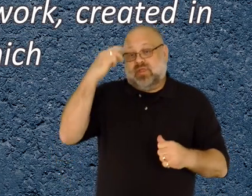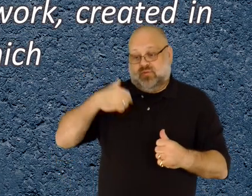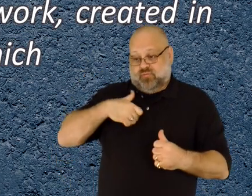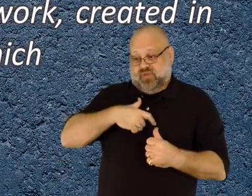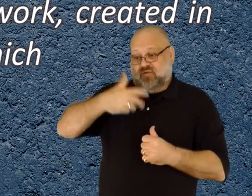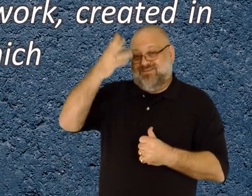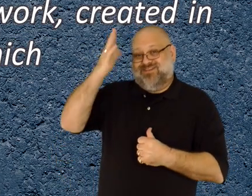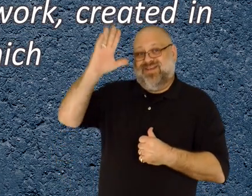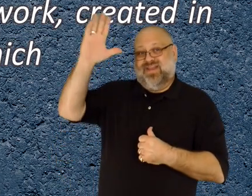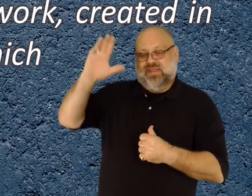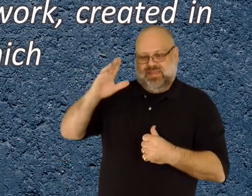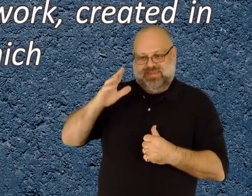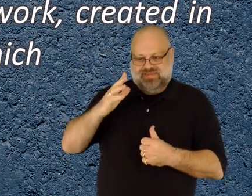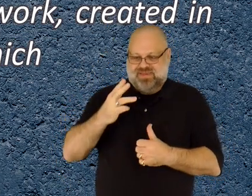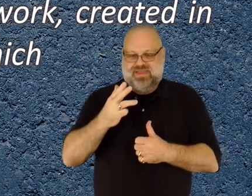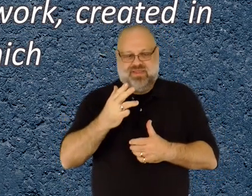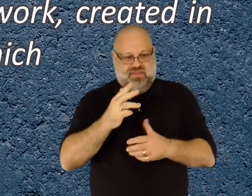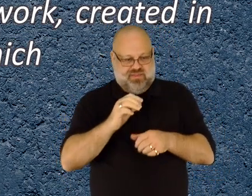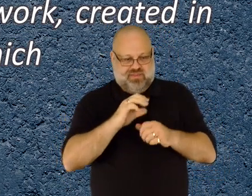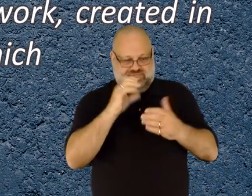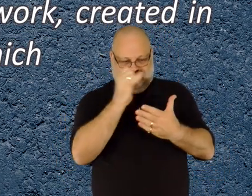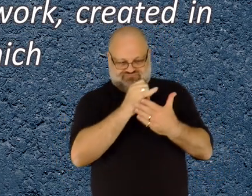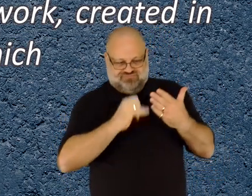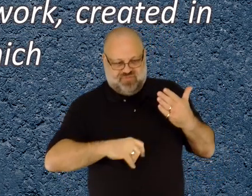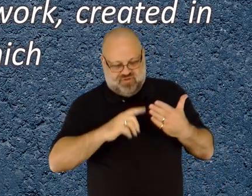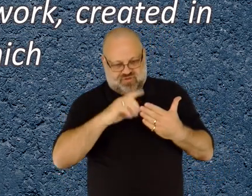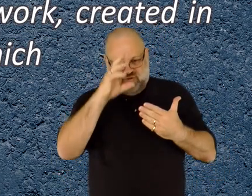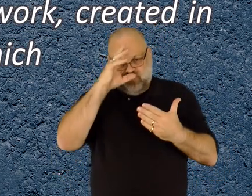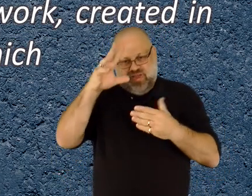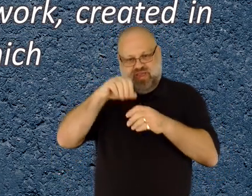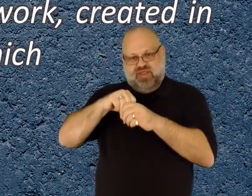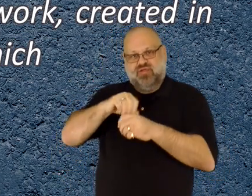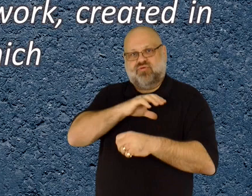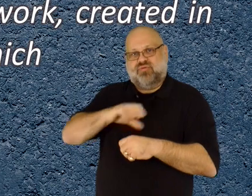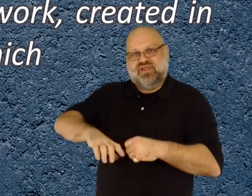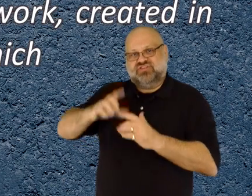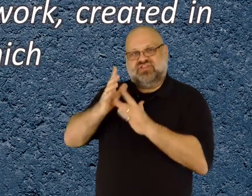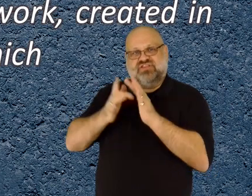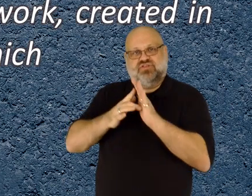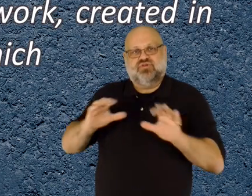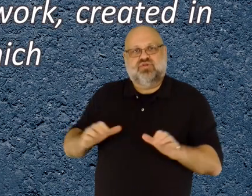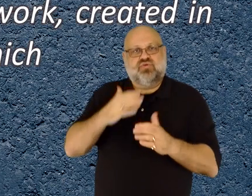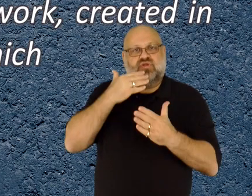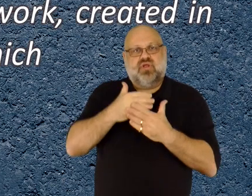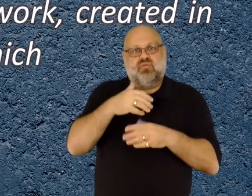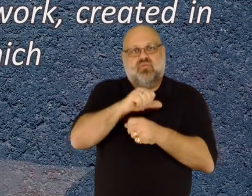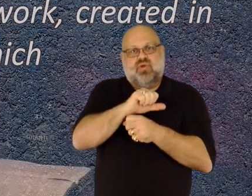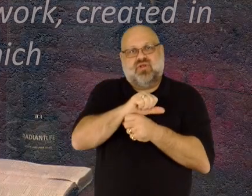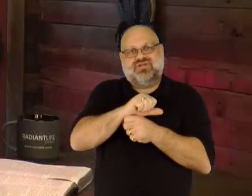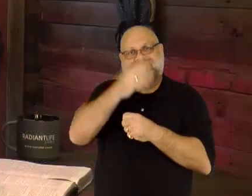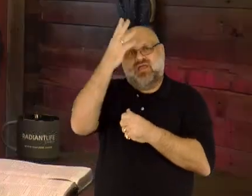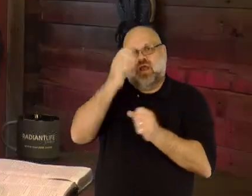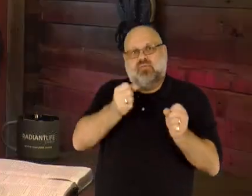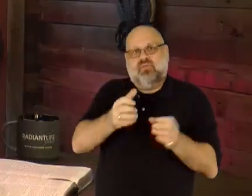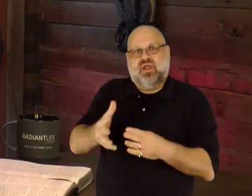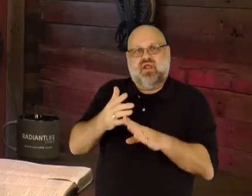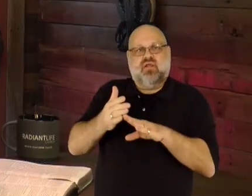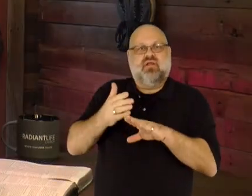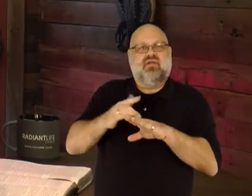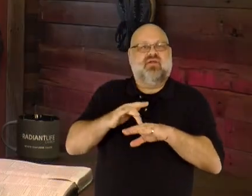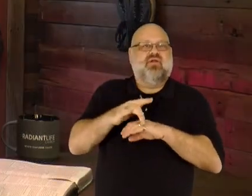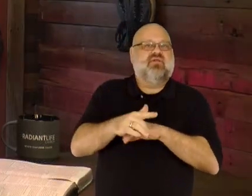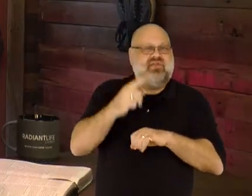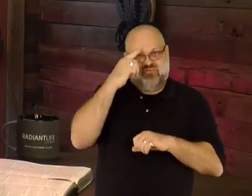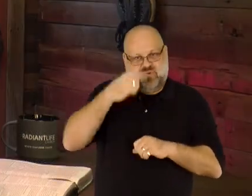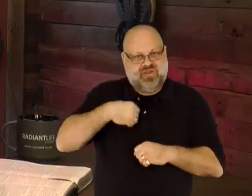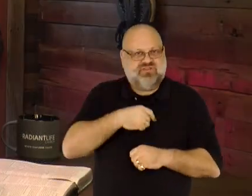God's handiwork, created in Christ Jesus to do good works, which God prepared in advance for us to do." This seems like a